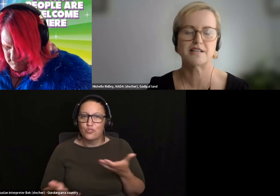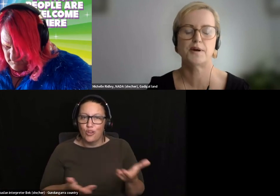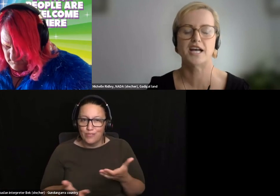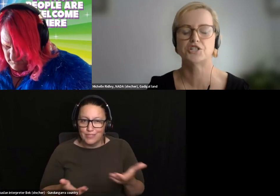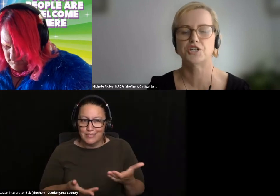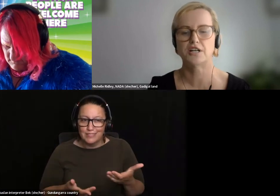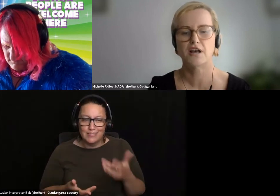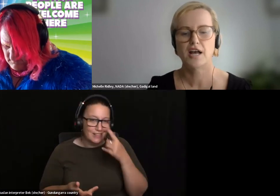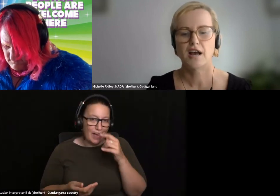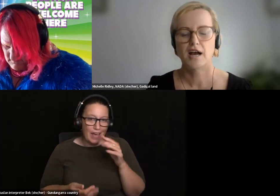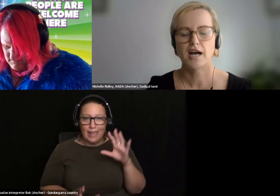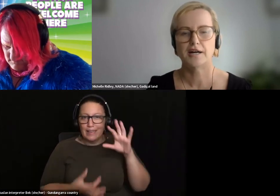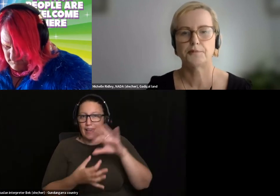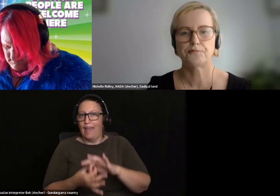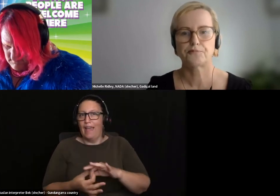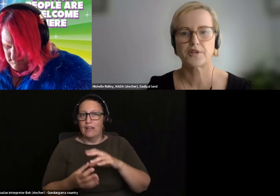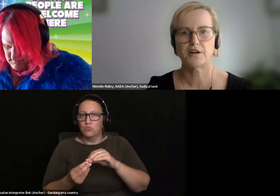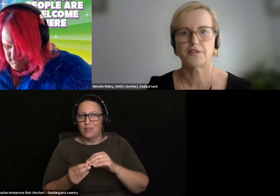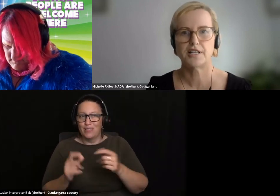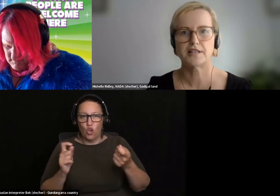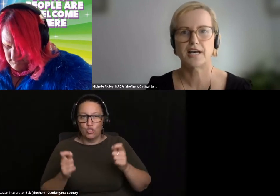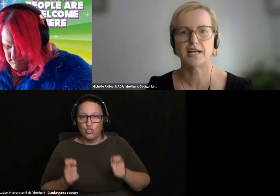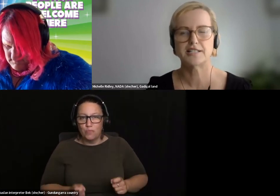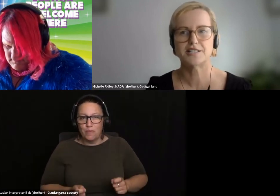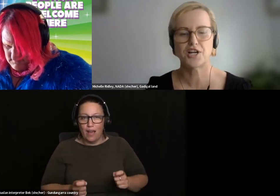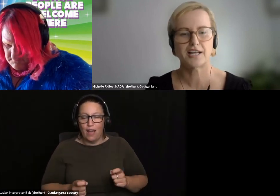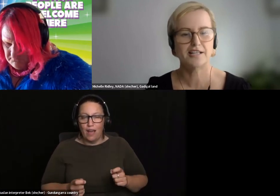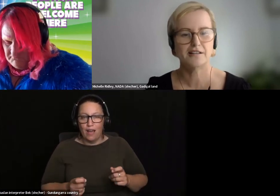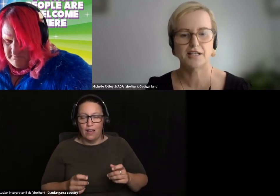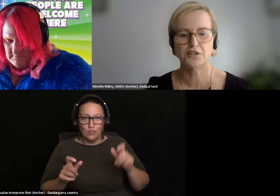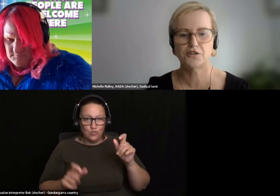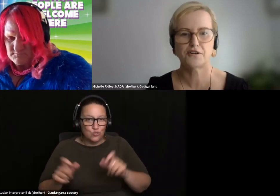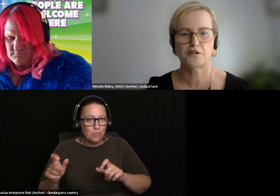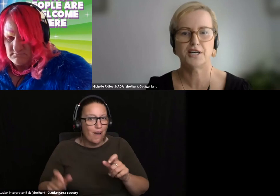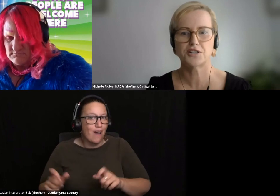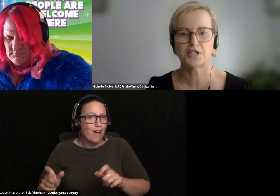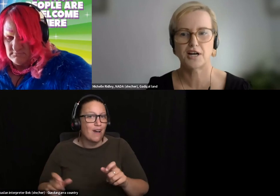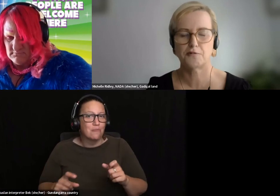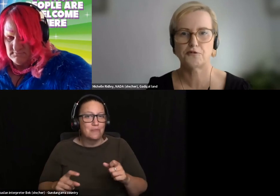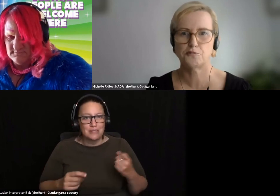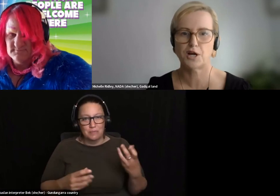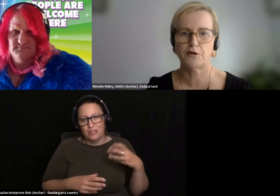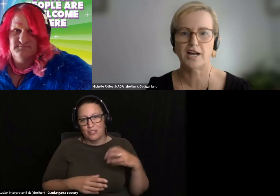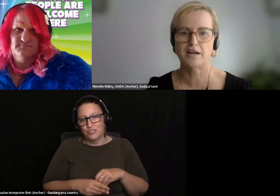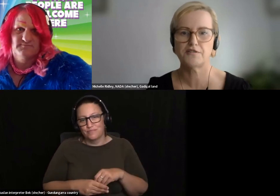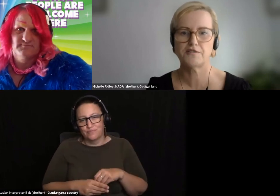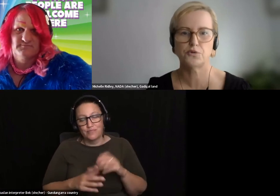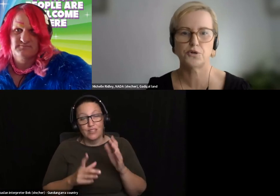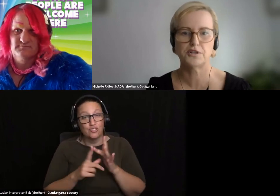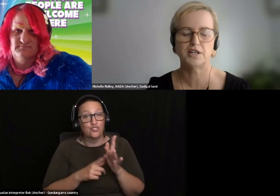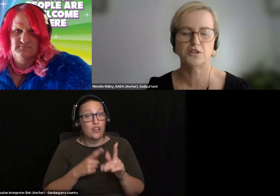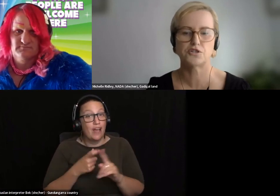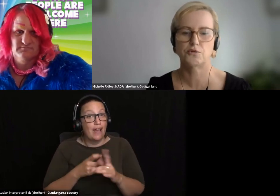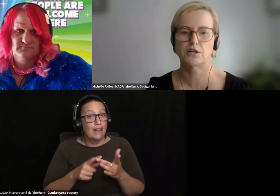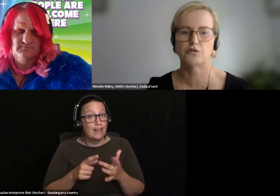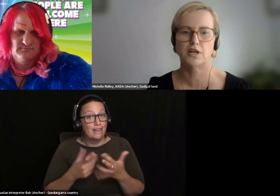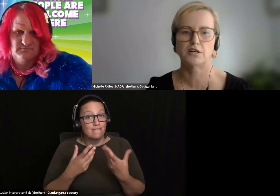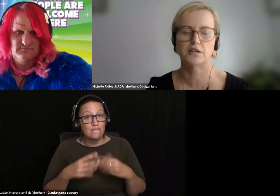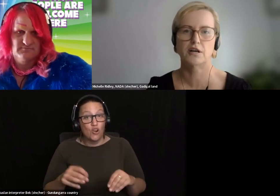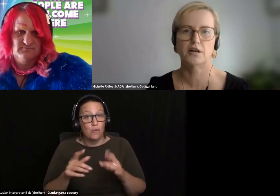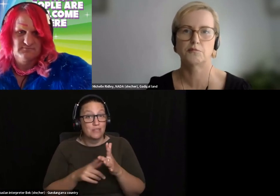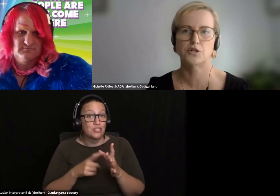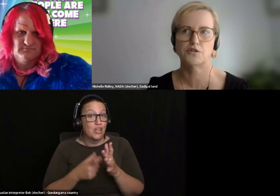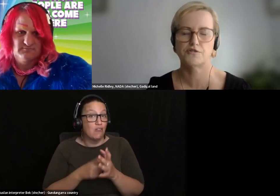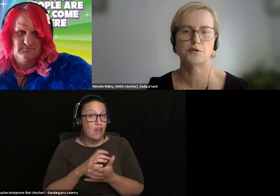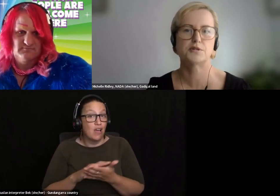consumer participation. I think that Jackie, thank you so much from Jarrah House. The work that you're doing